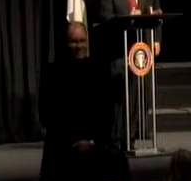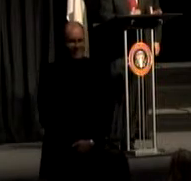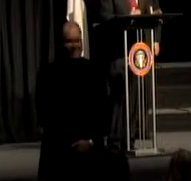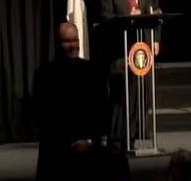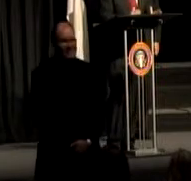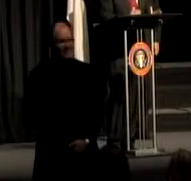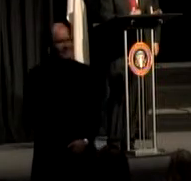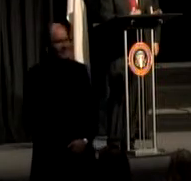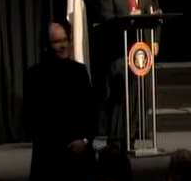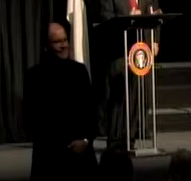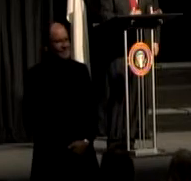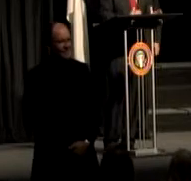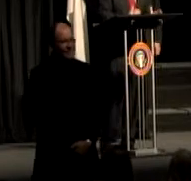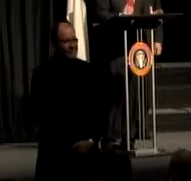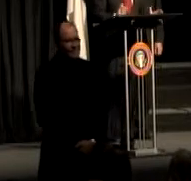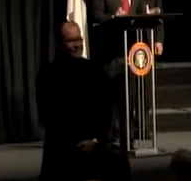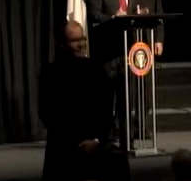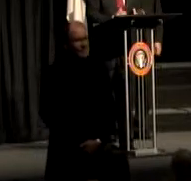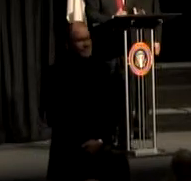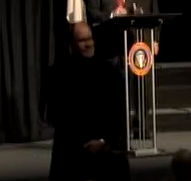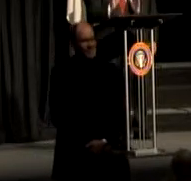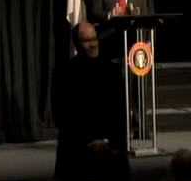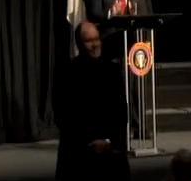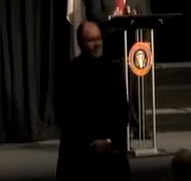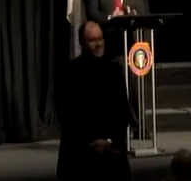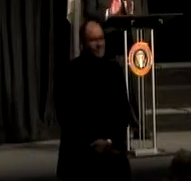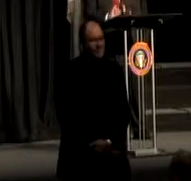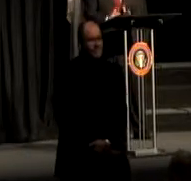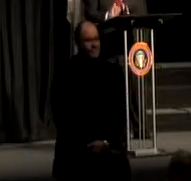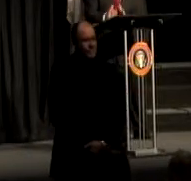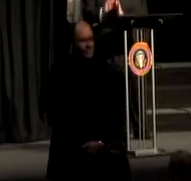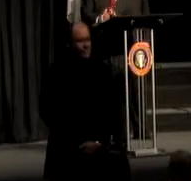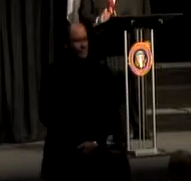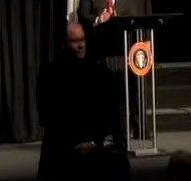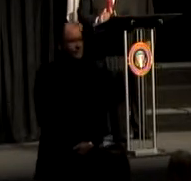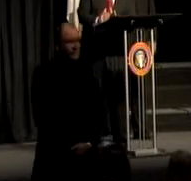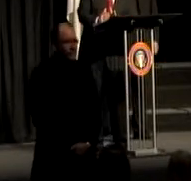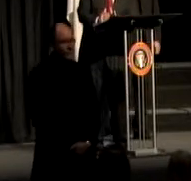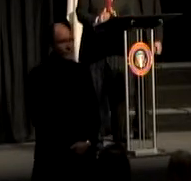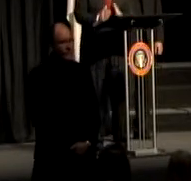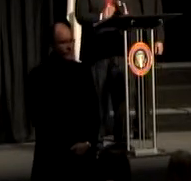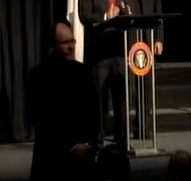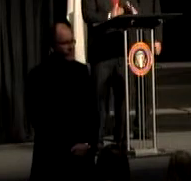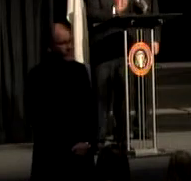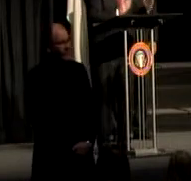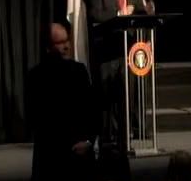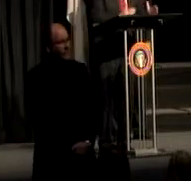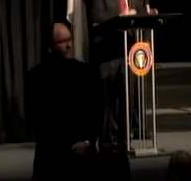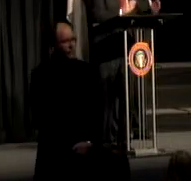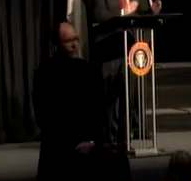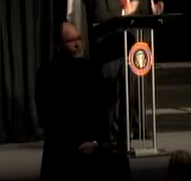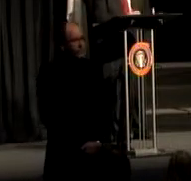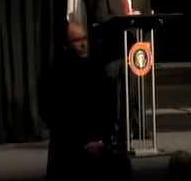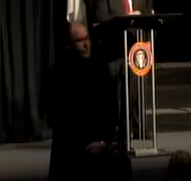I got a couple fans there, alright? Okay, let me clarify this. If I was a Kansas City Chief fan and they got the